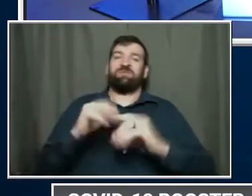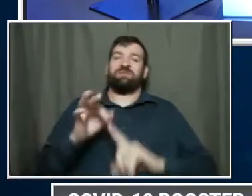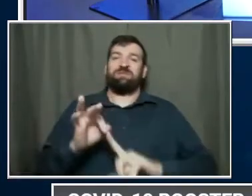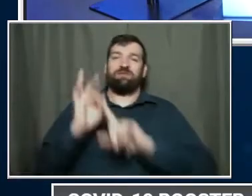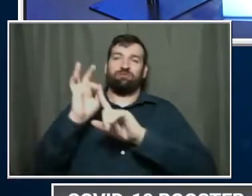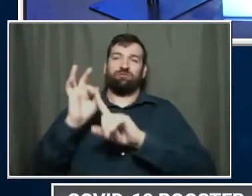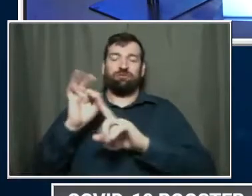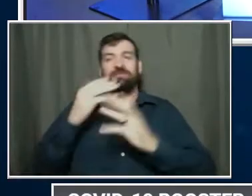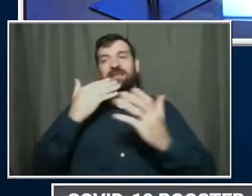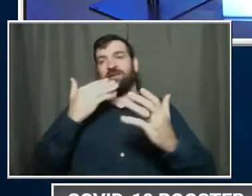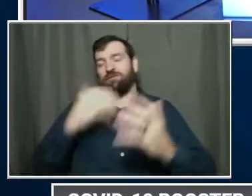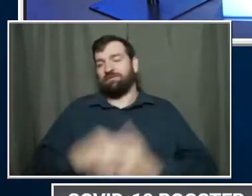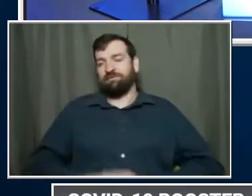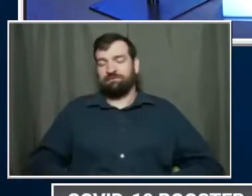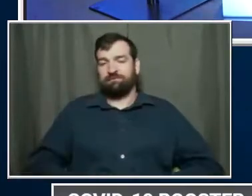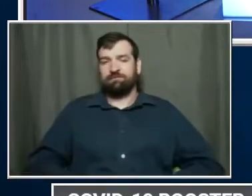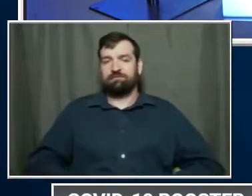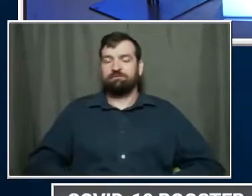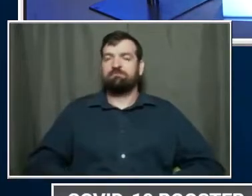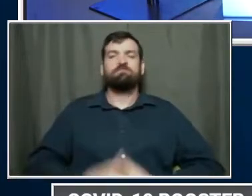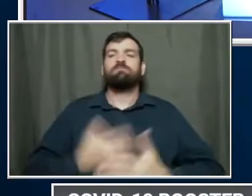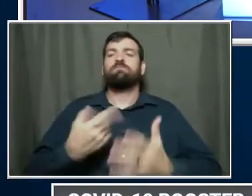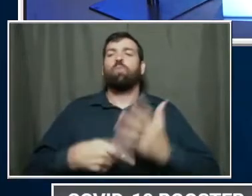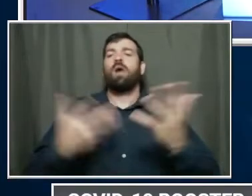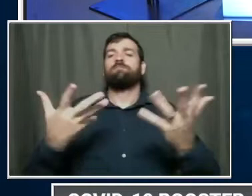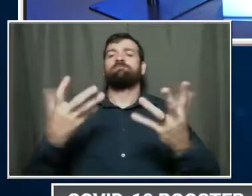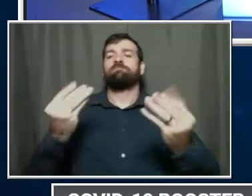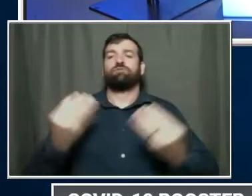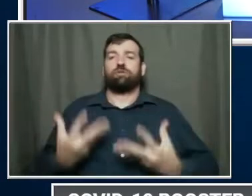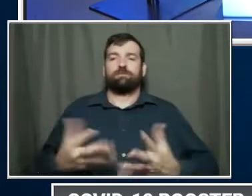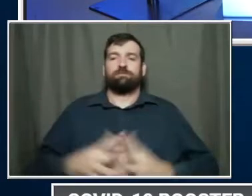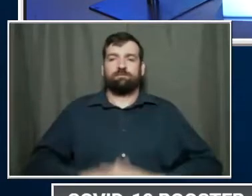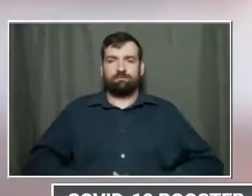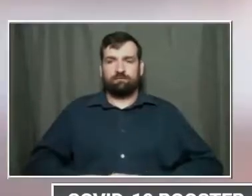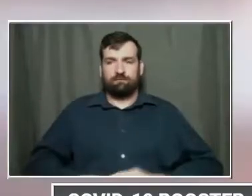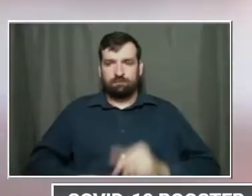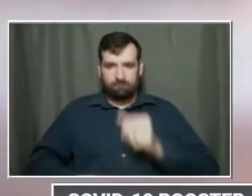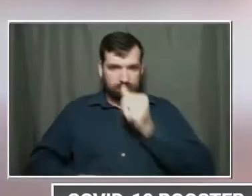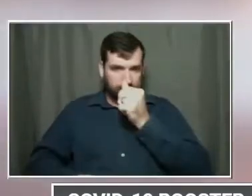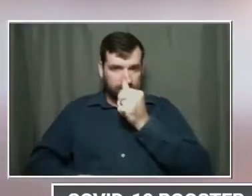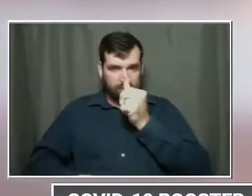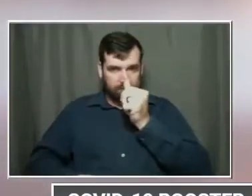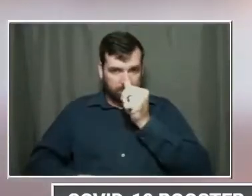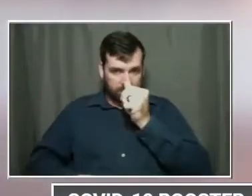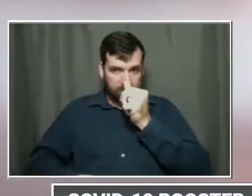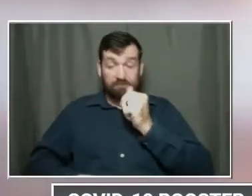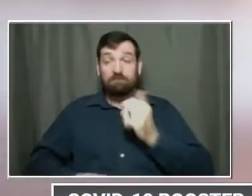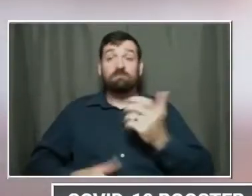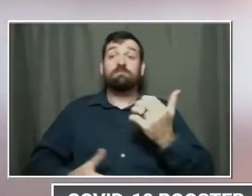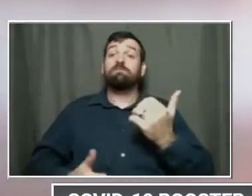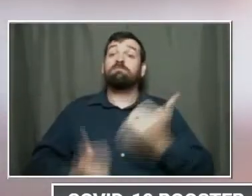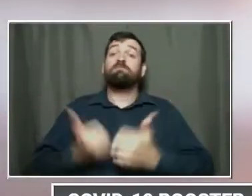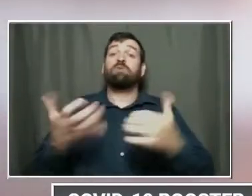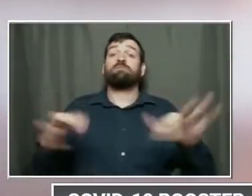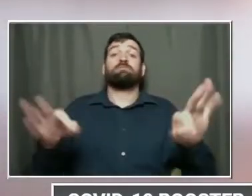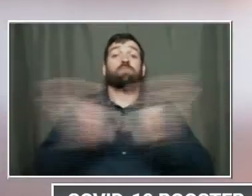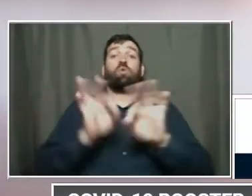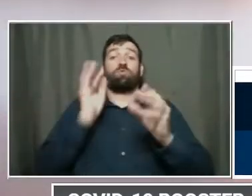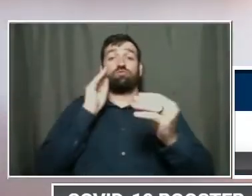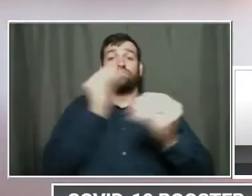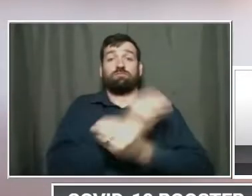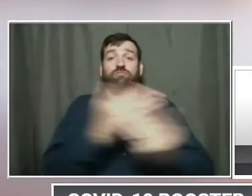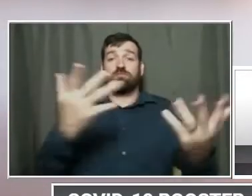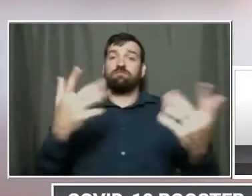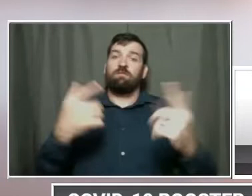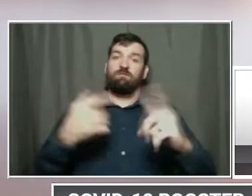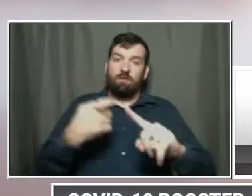thank you for that. And just what do you want us to know? I think the biggest thing to hear from all this, from the whole